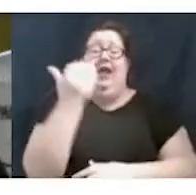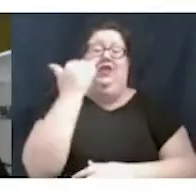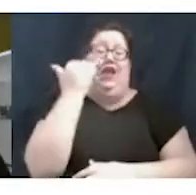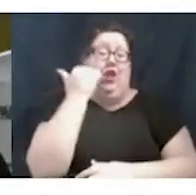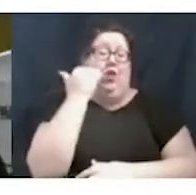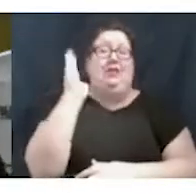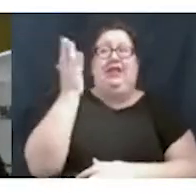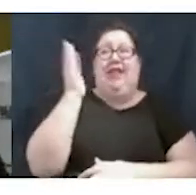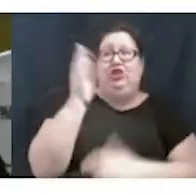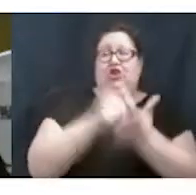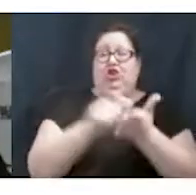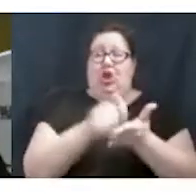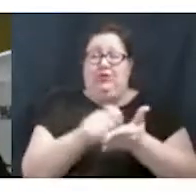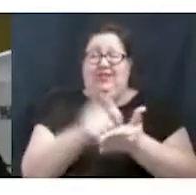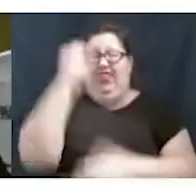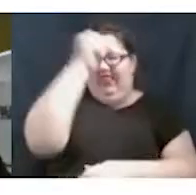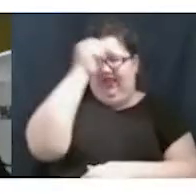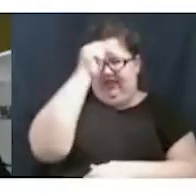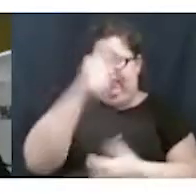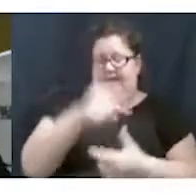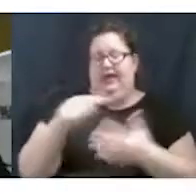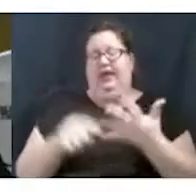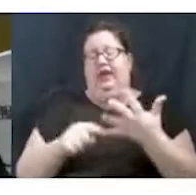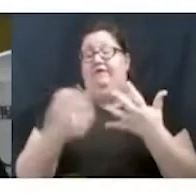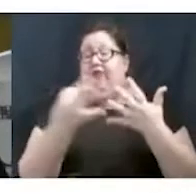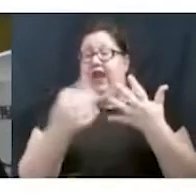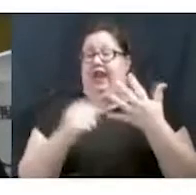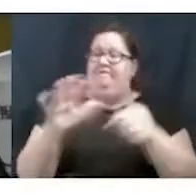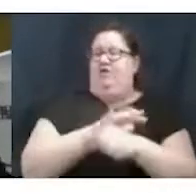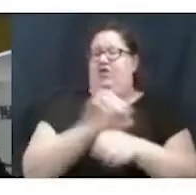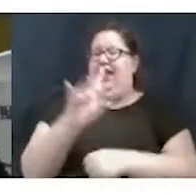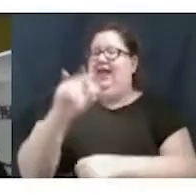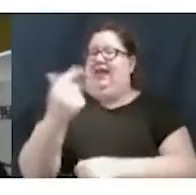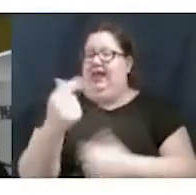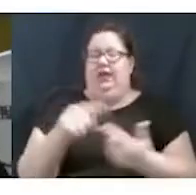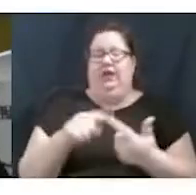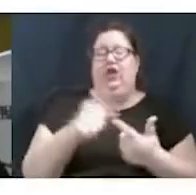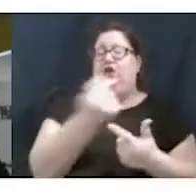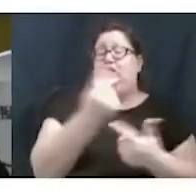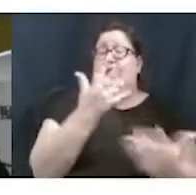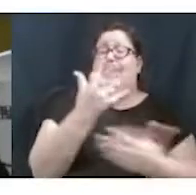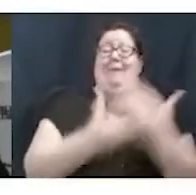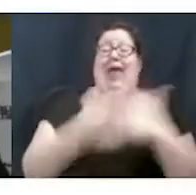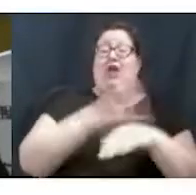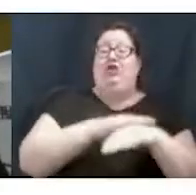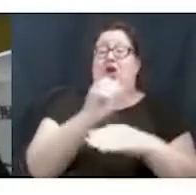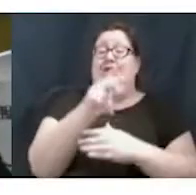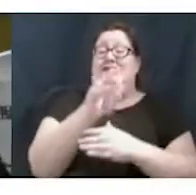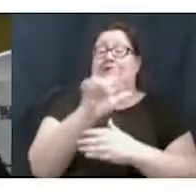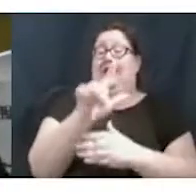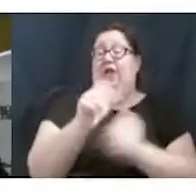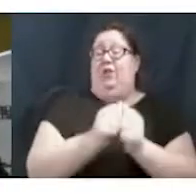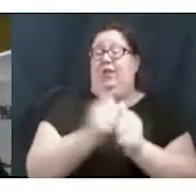day. They always know that Friday is going to be a full editing day. You know, Tuesday might be a hands-on skill with some help,